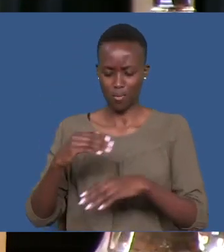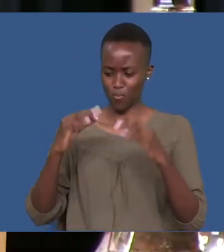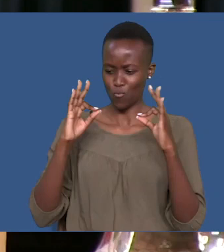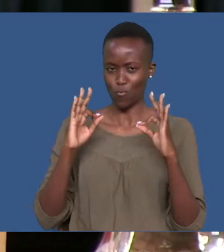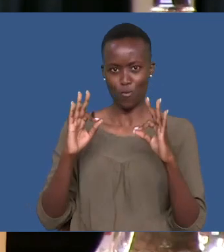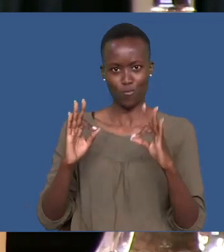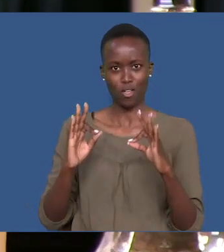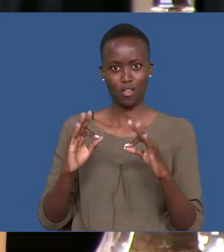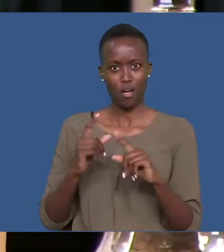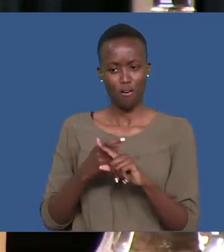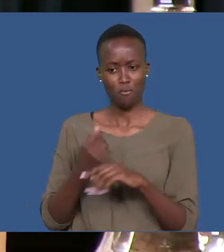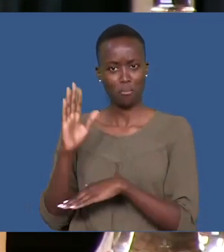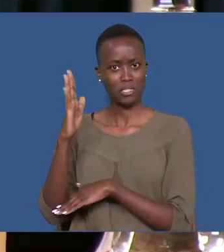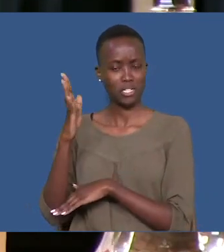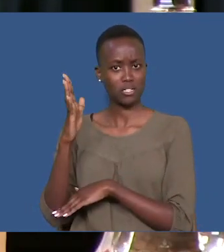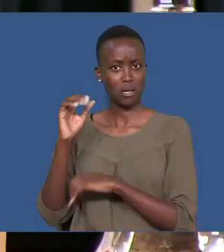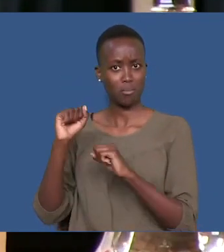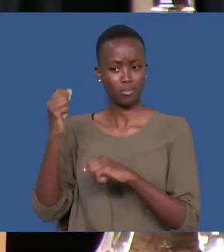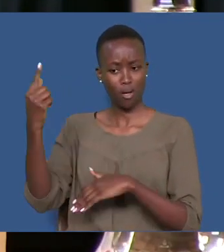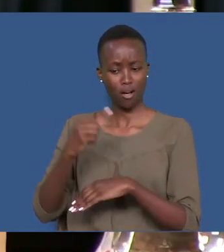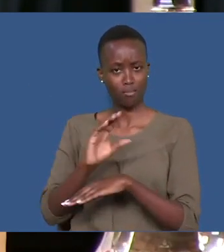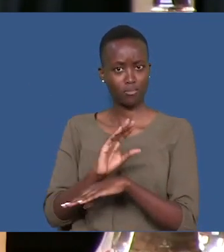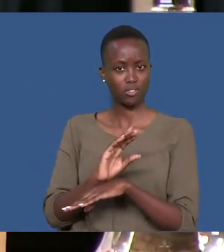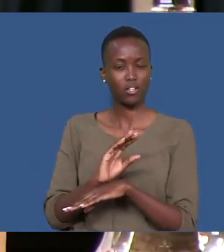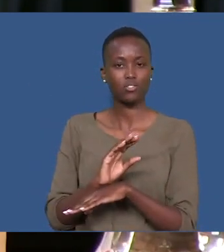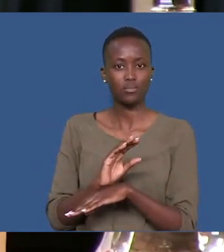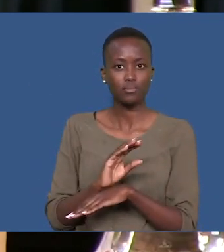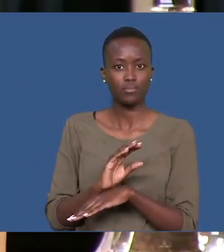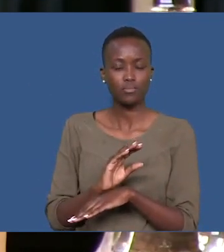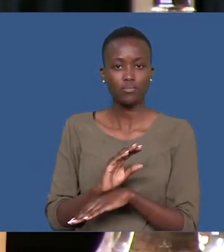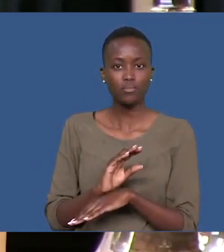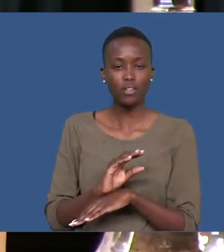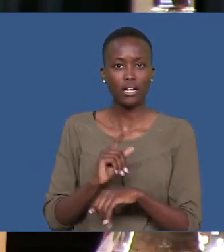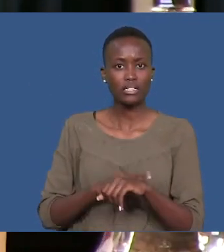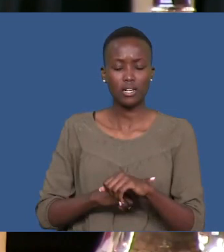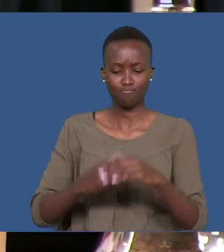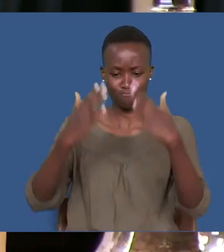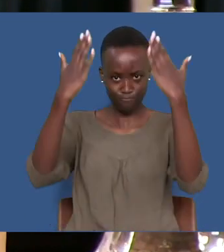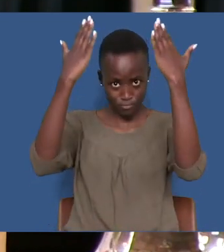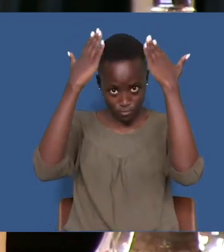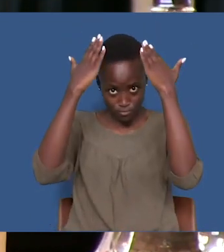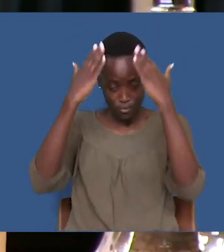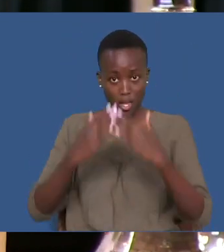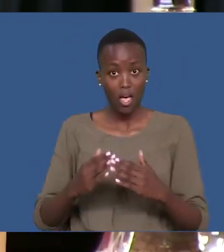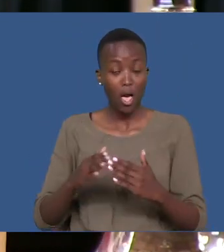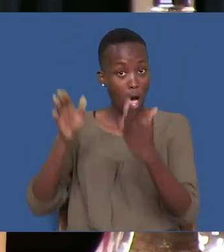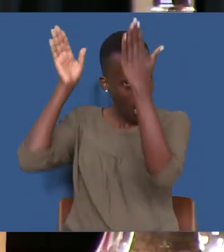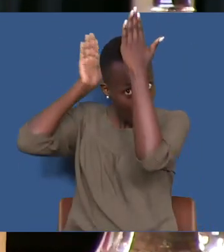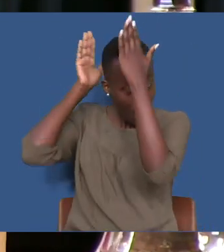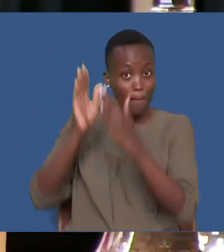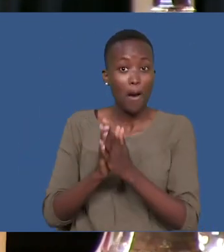these trees, they shall be coming to church when they shall be coming for confirmation, for the bishop to pray over them